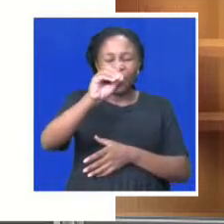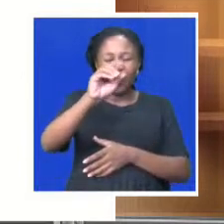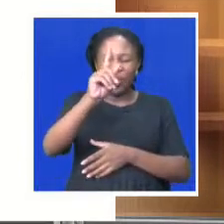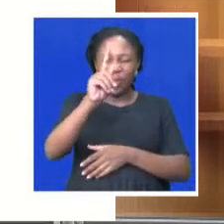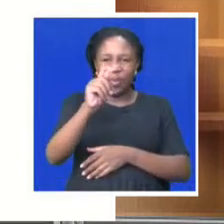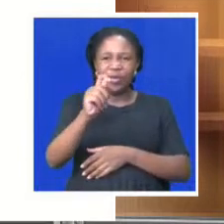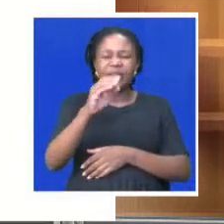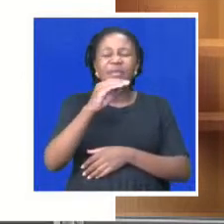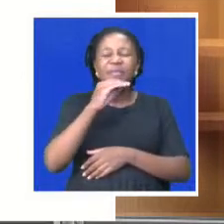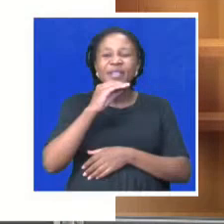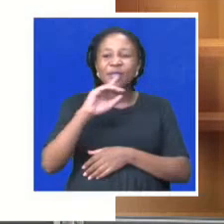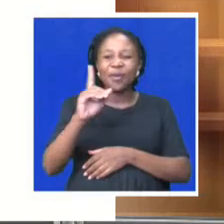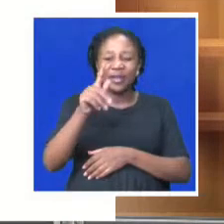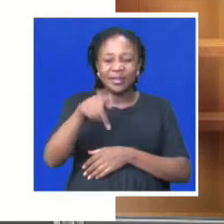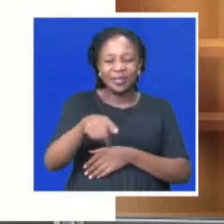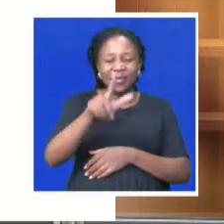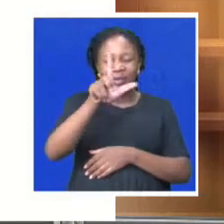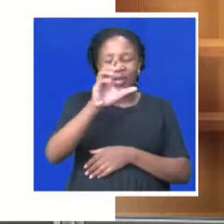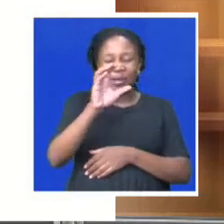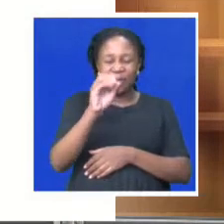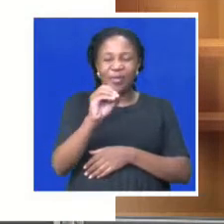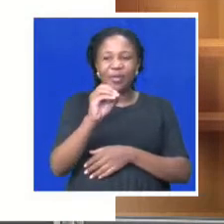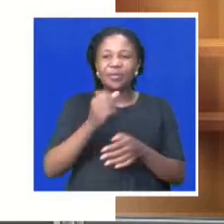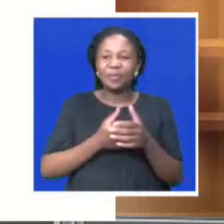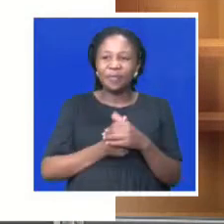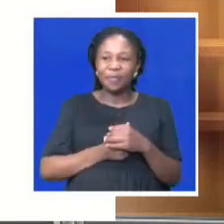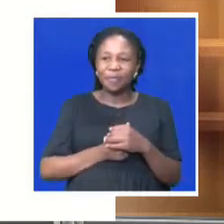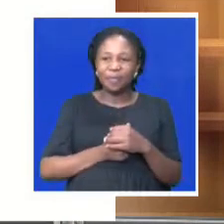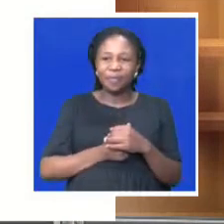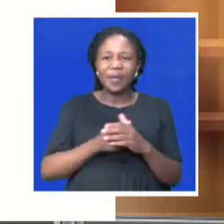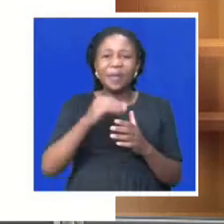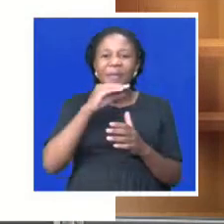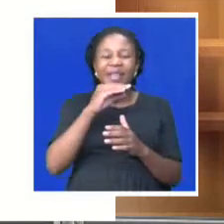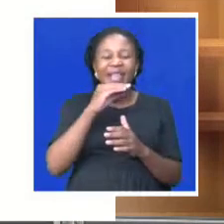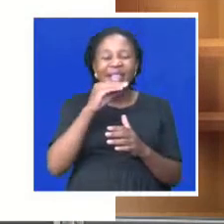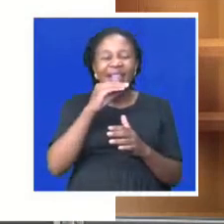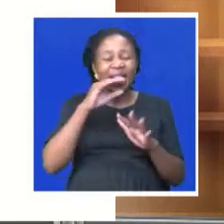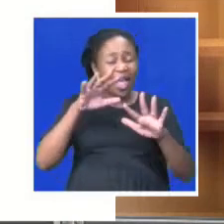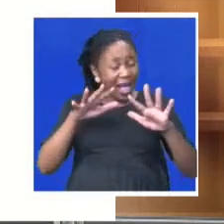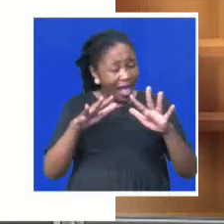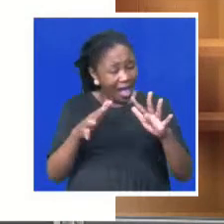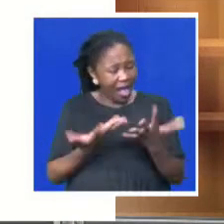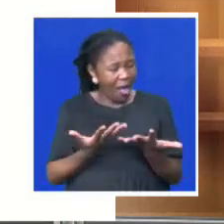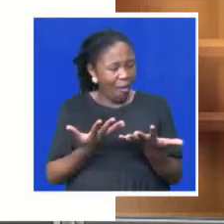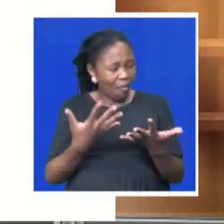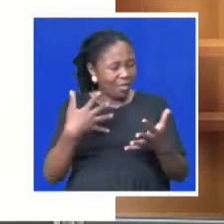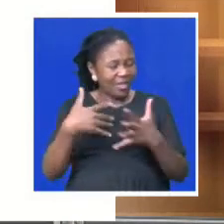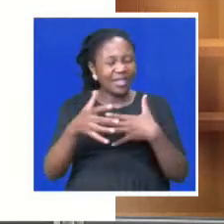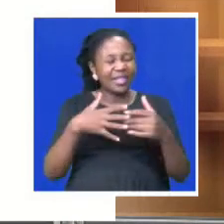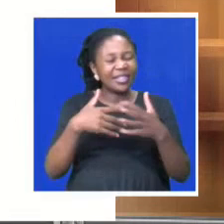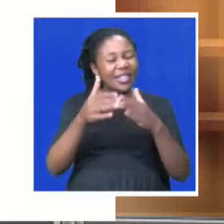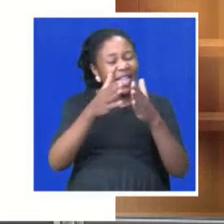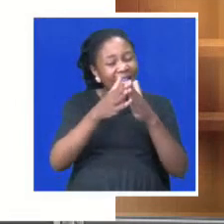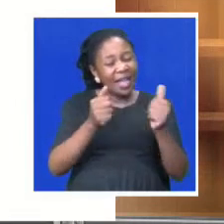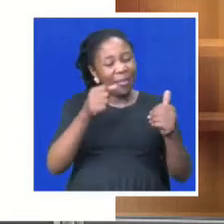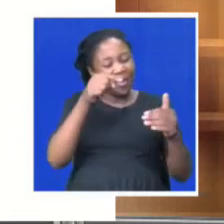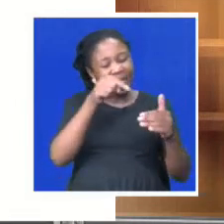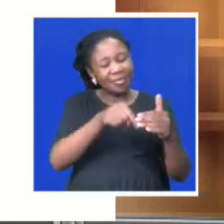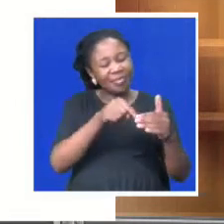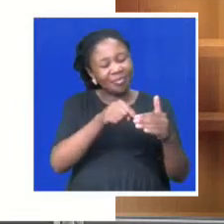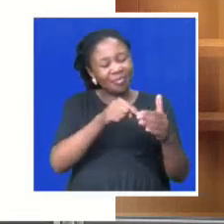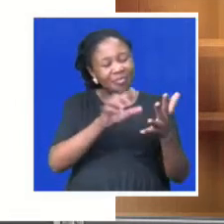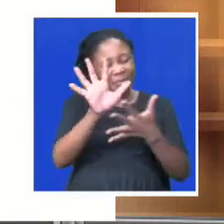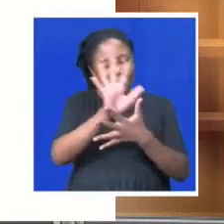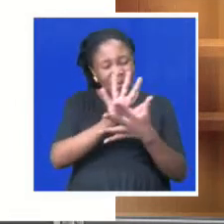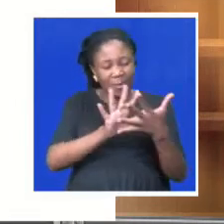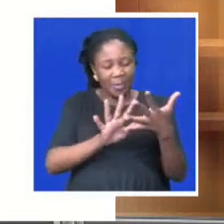What is a plot? It is the sequential order of events in the story. A good